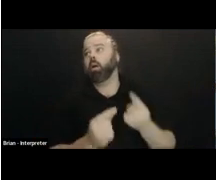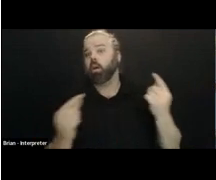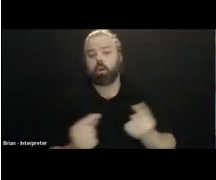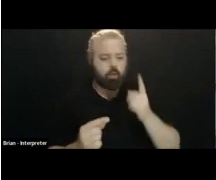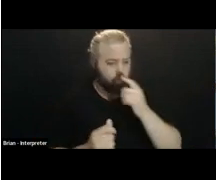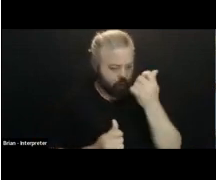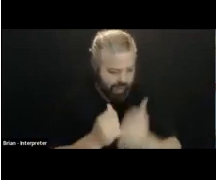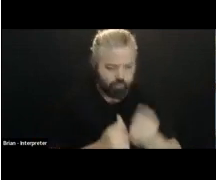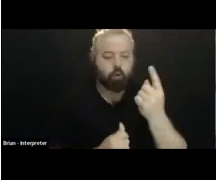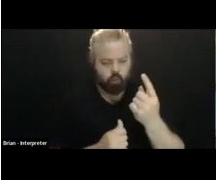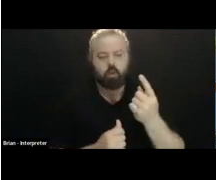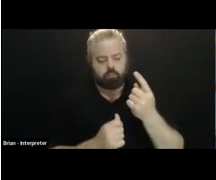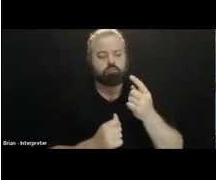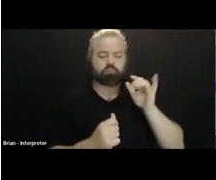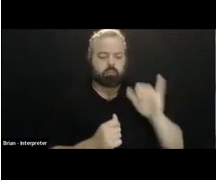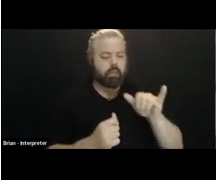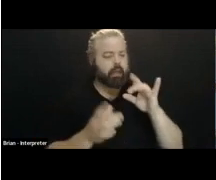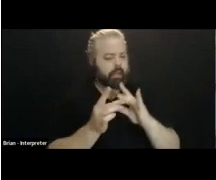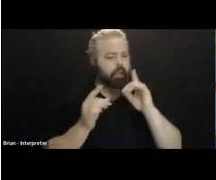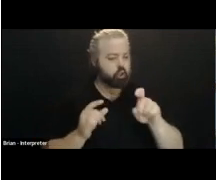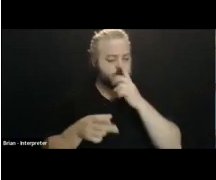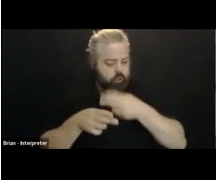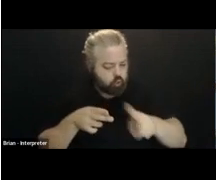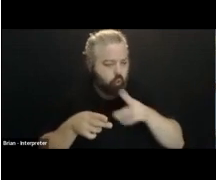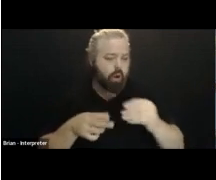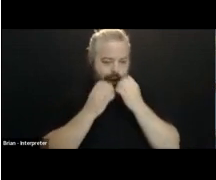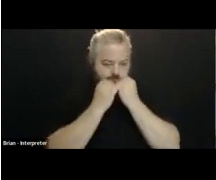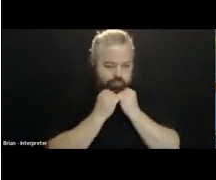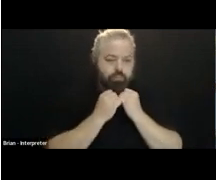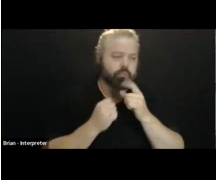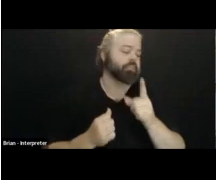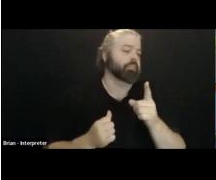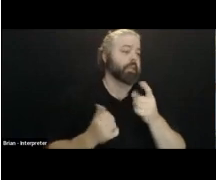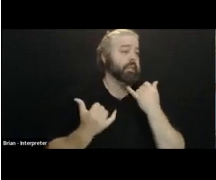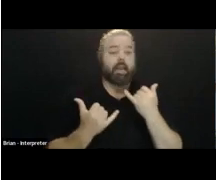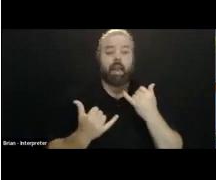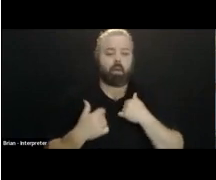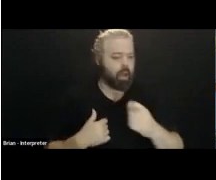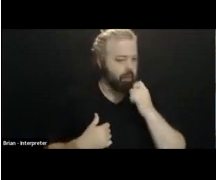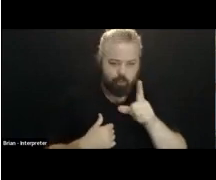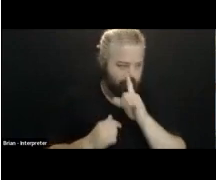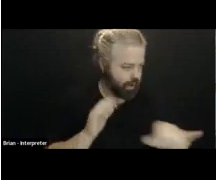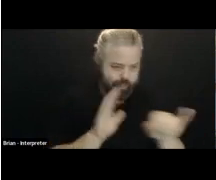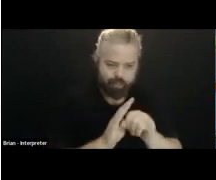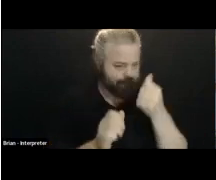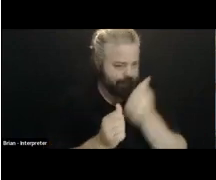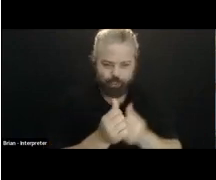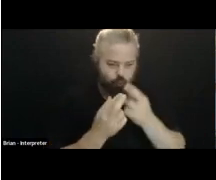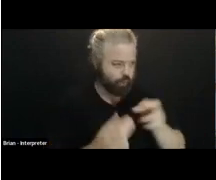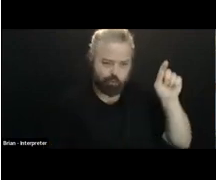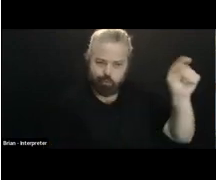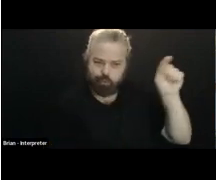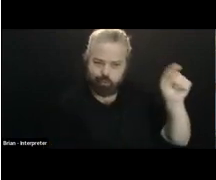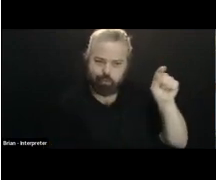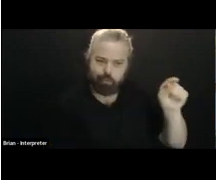is very helpful. And now, obviously, I'm not going to identify each of these resources, but I really